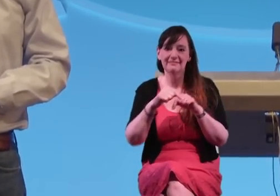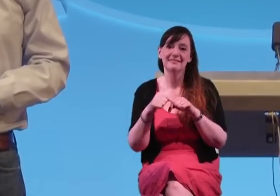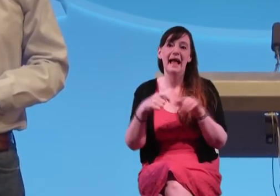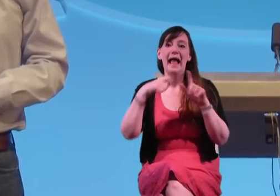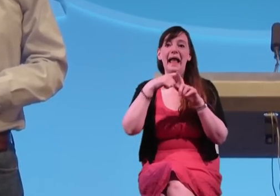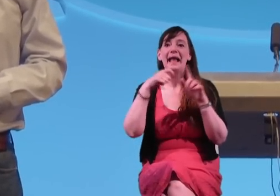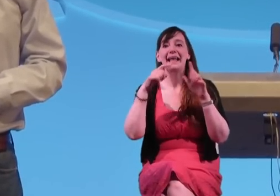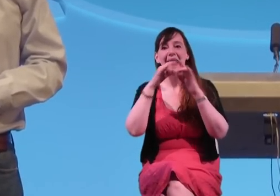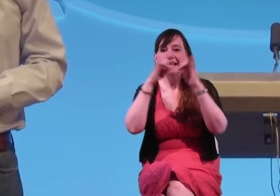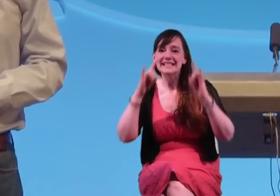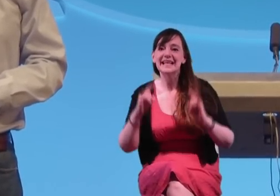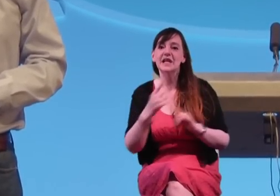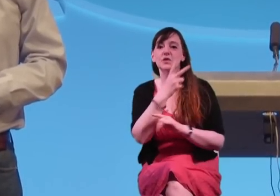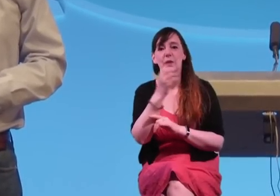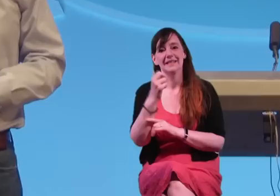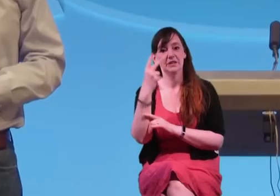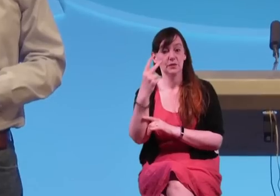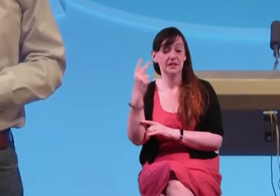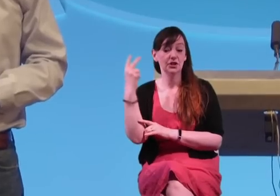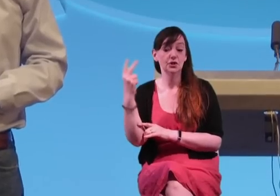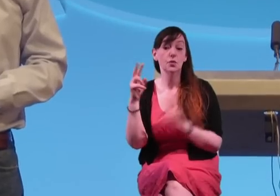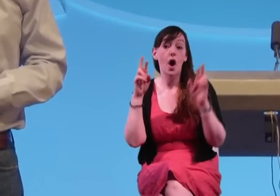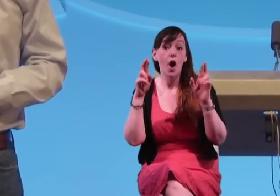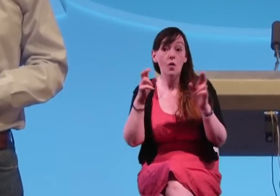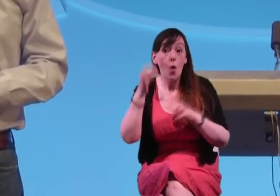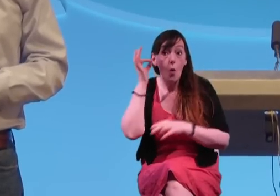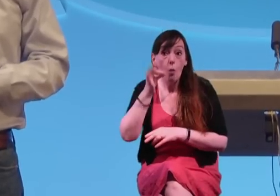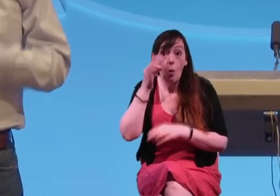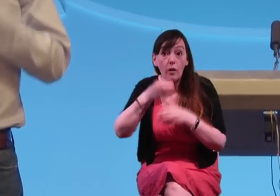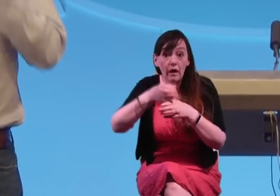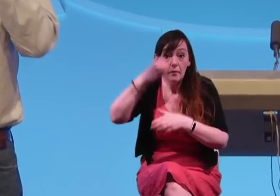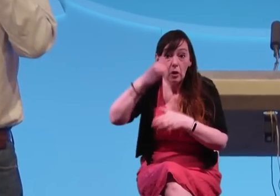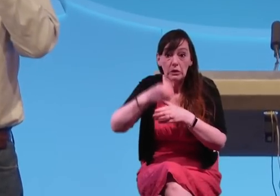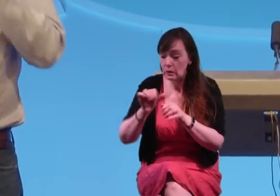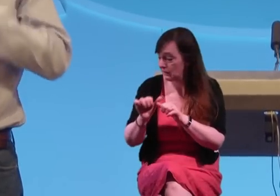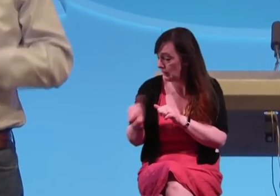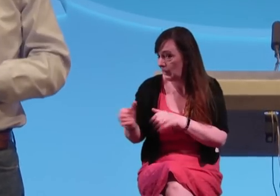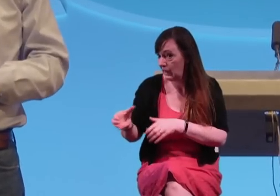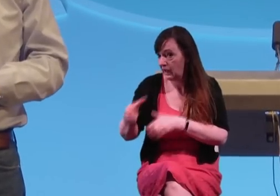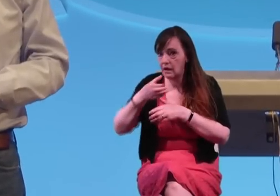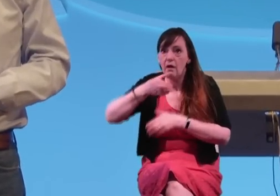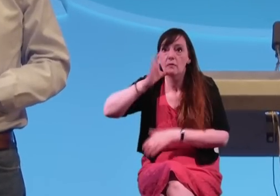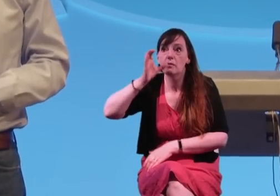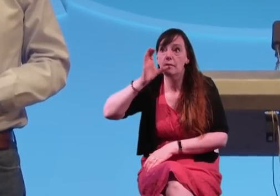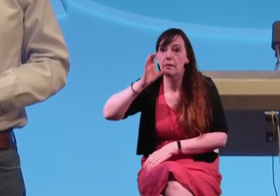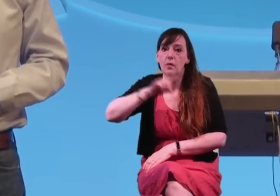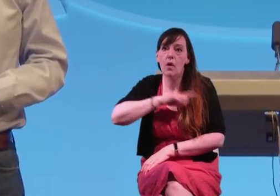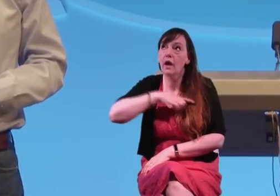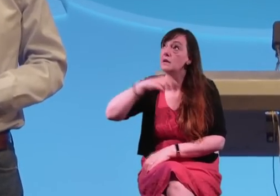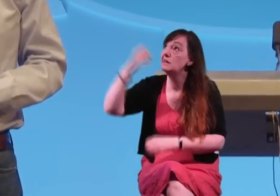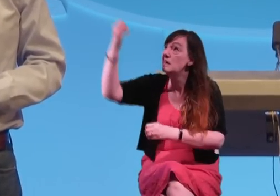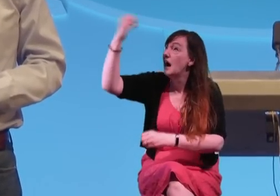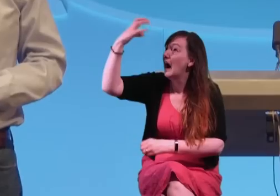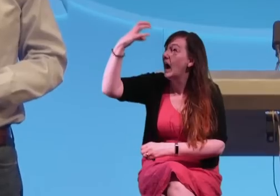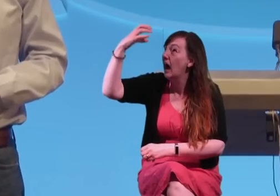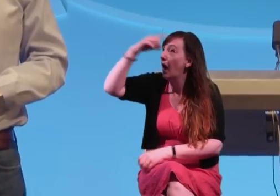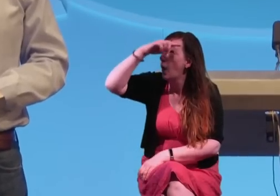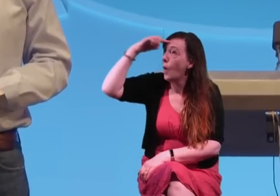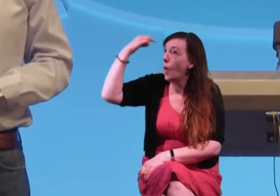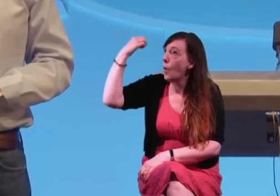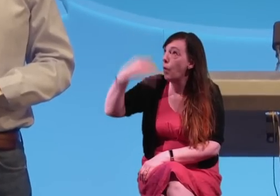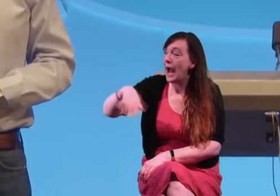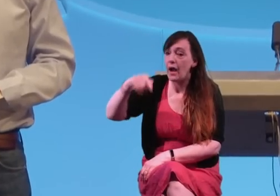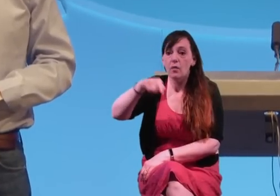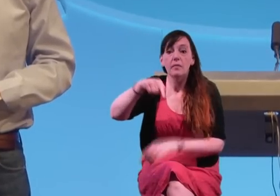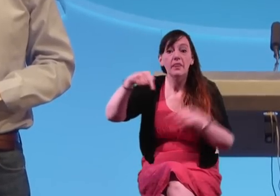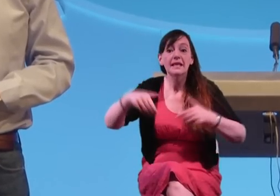to be here. I hope you've got your water bottle somewhere nearby. It is going to be a warm day, but this is the day that the